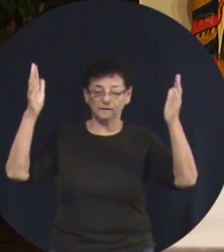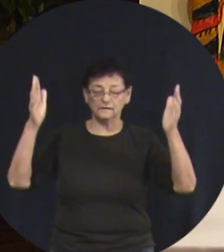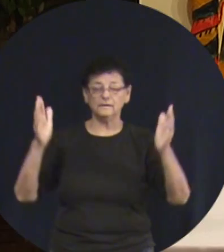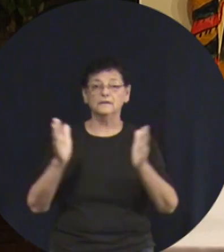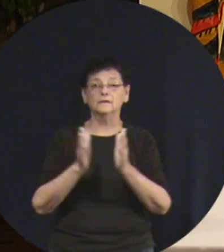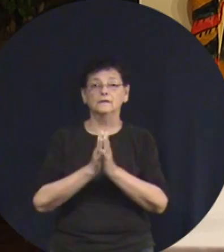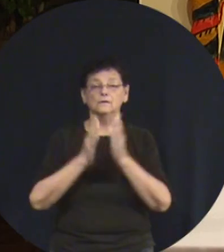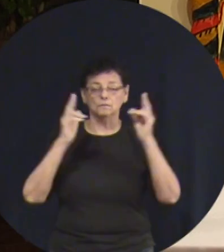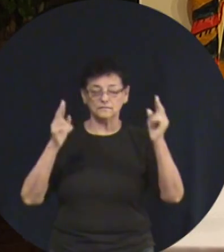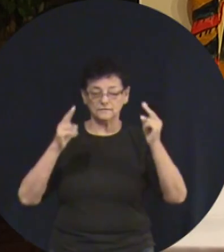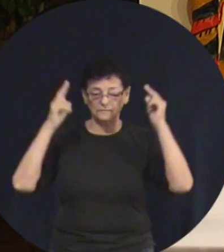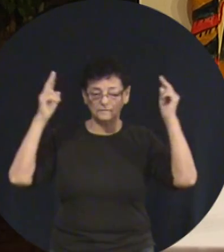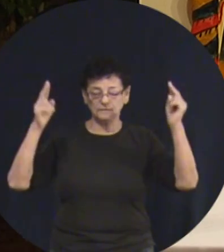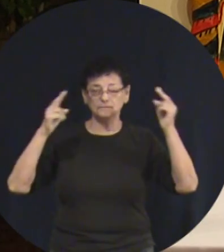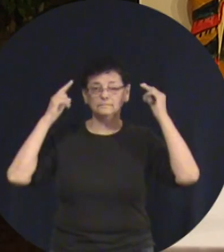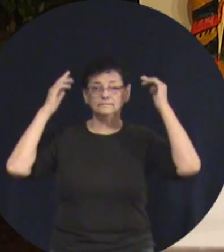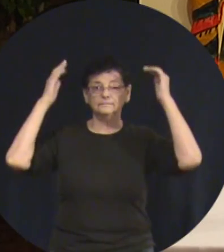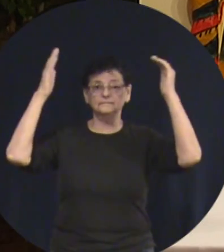Hosanna,